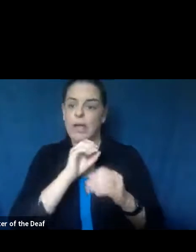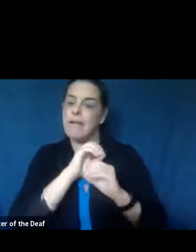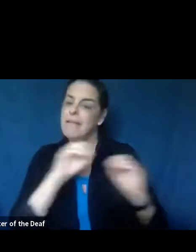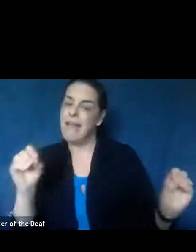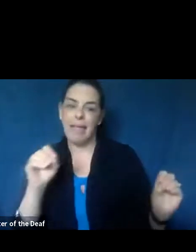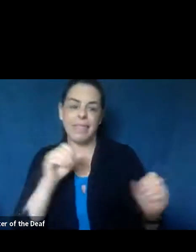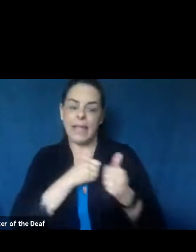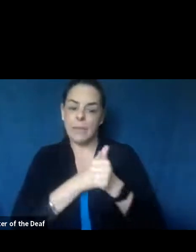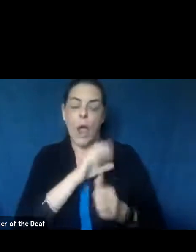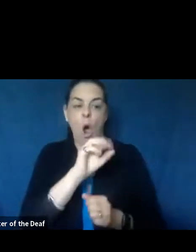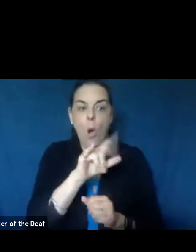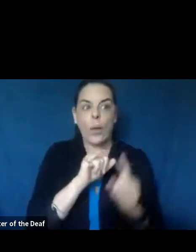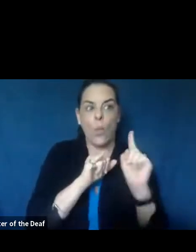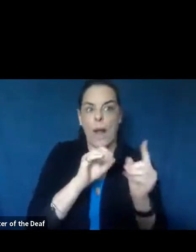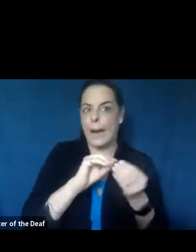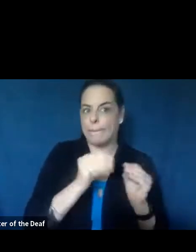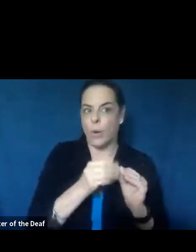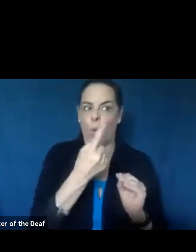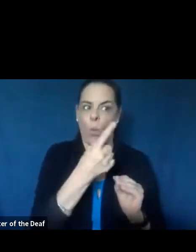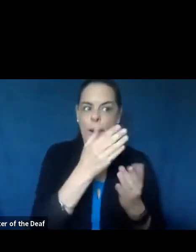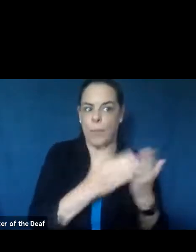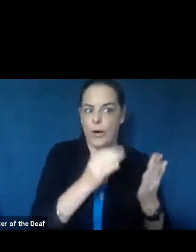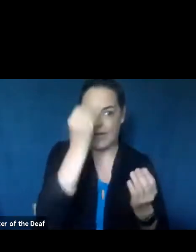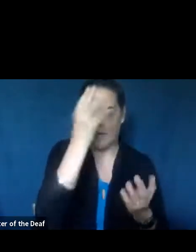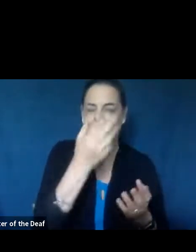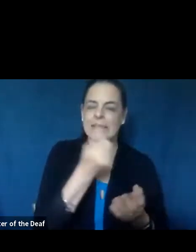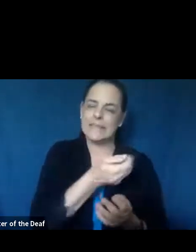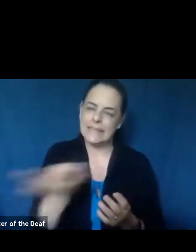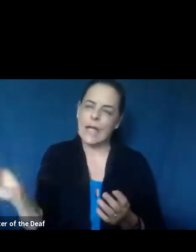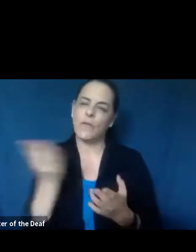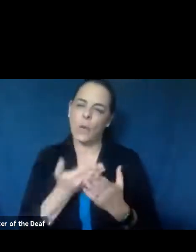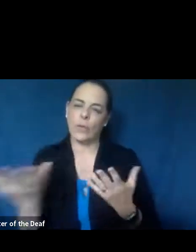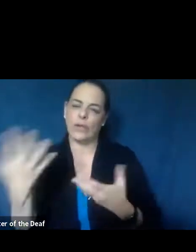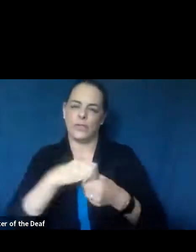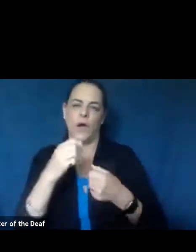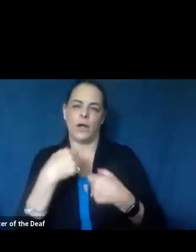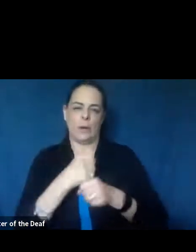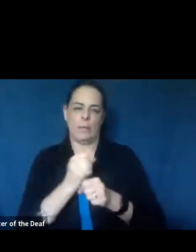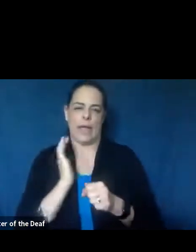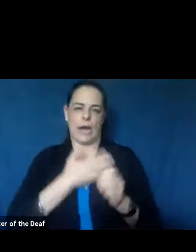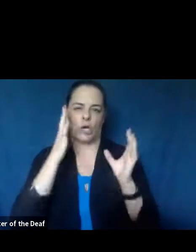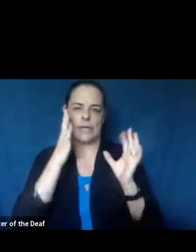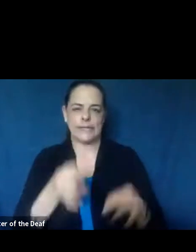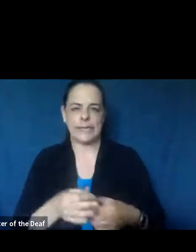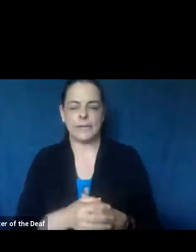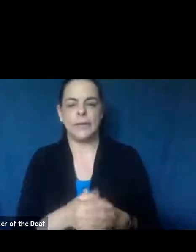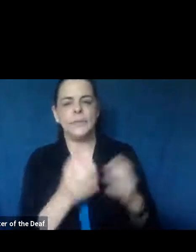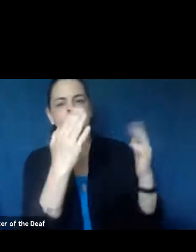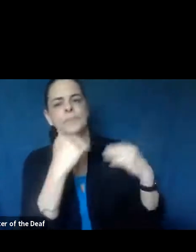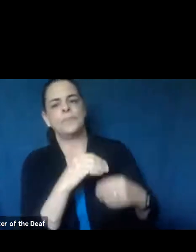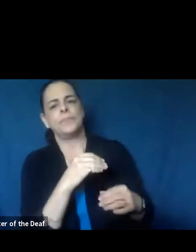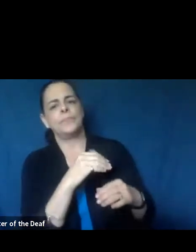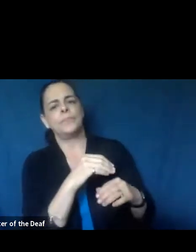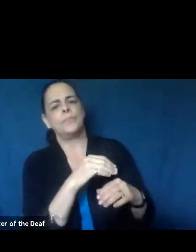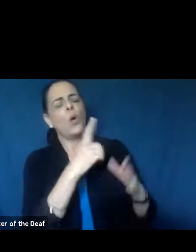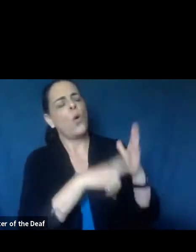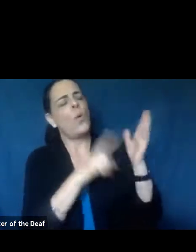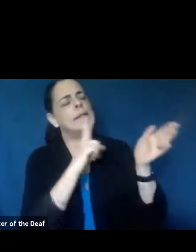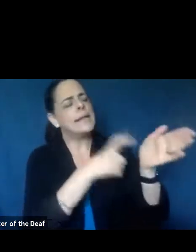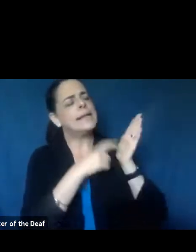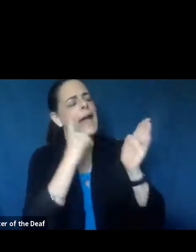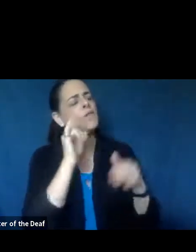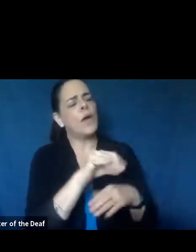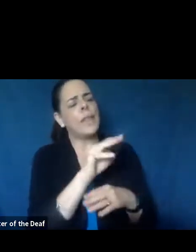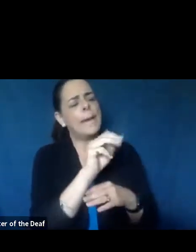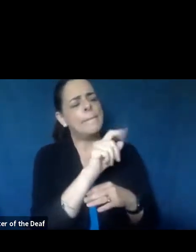point. Their follow-up question here, and this might be best suited for potentially one of our epidemiologists, like Charity mentioned on Monday, but what does it take for this metric